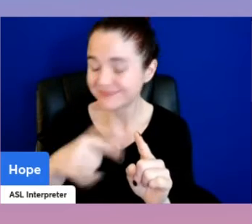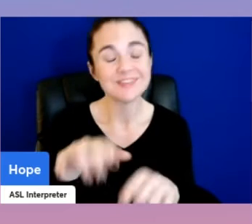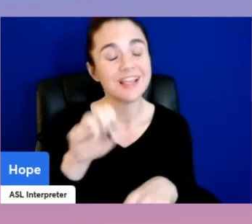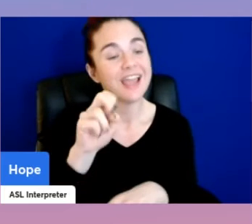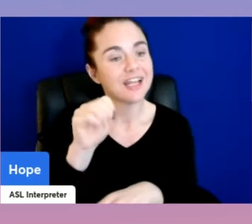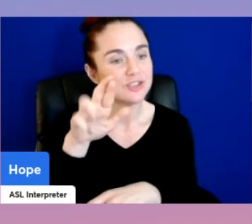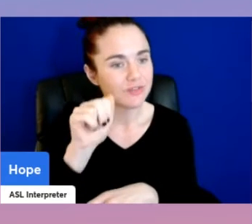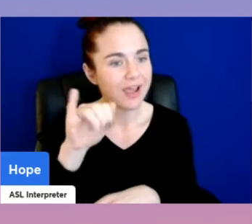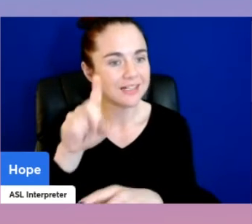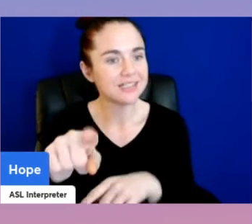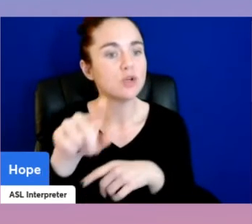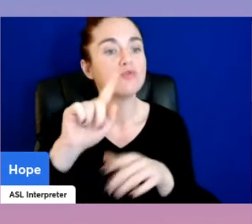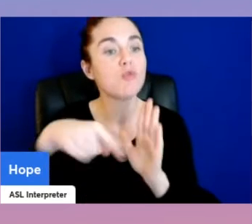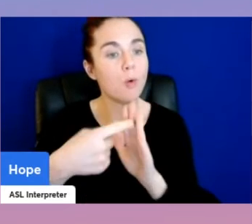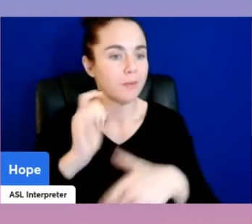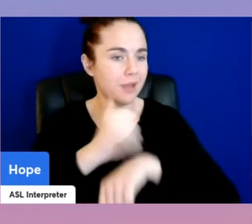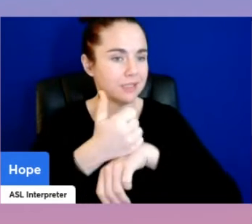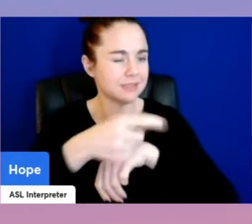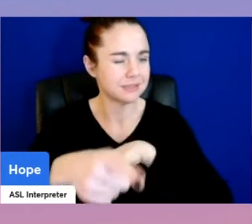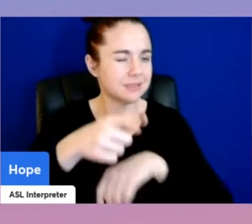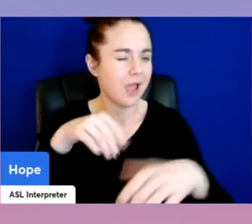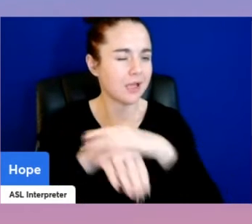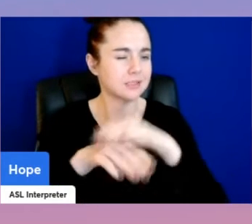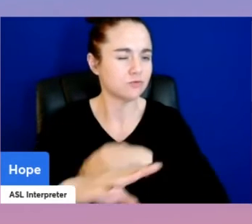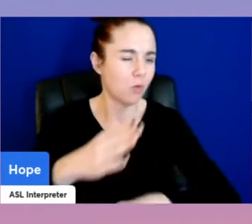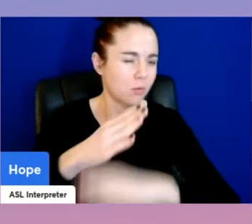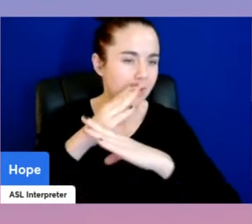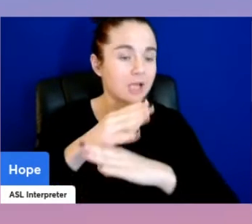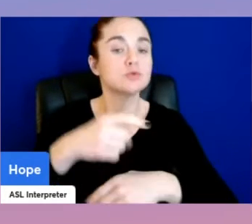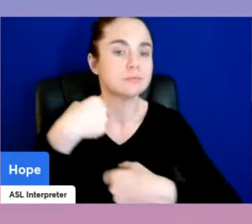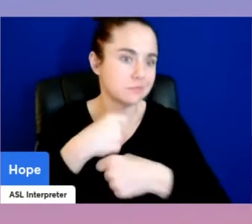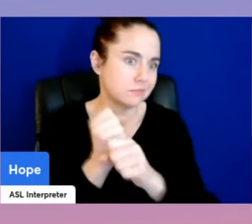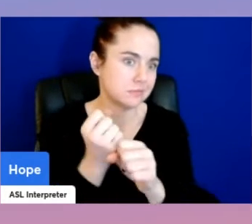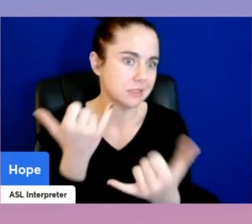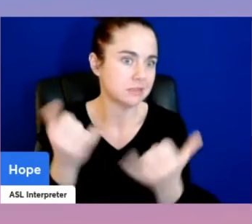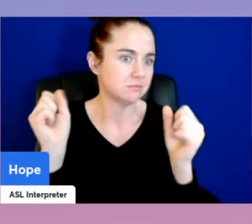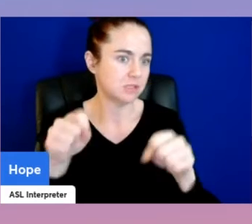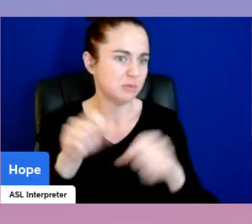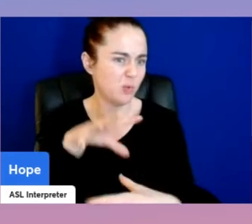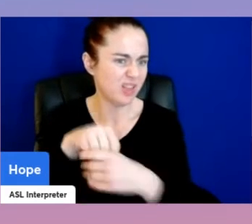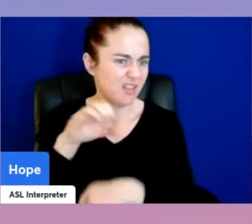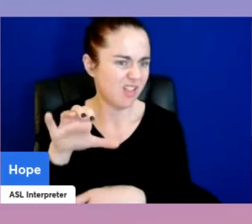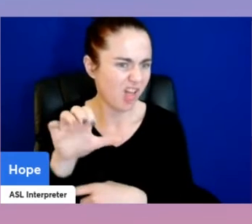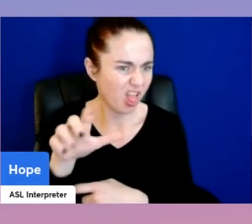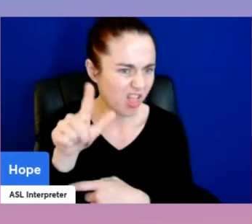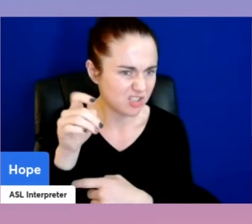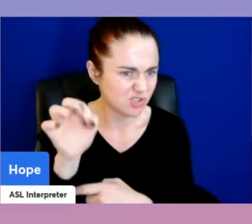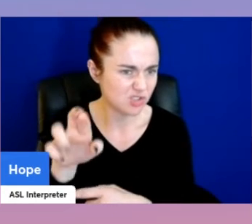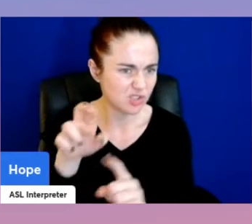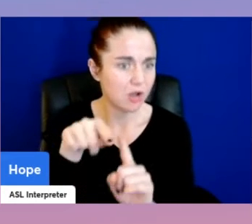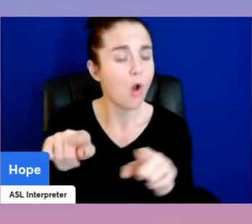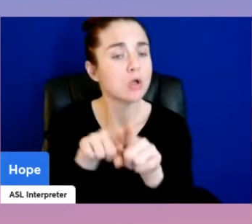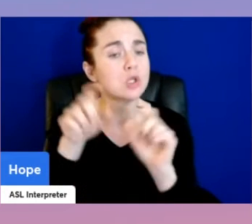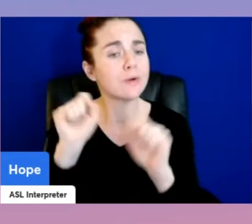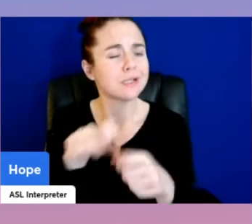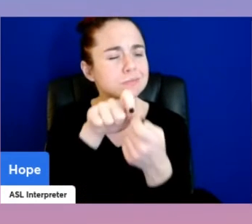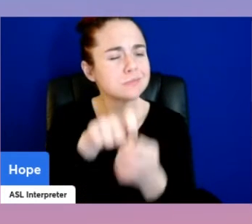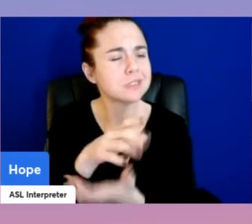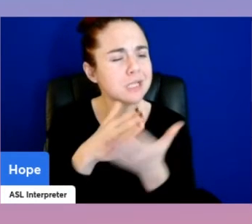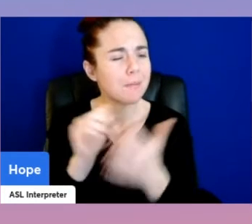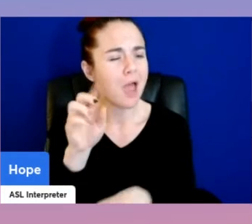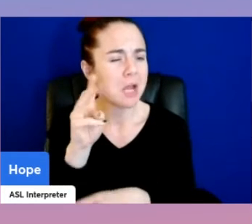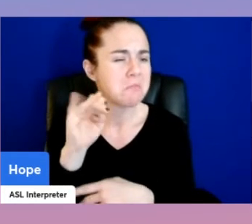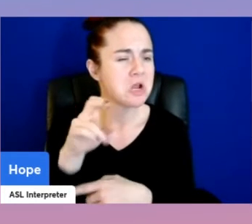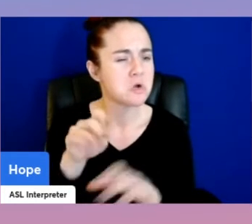role-based access control block in order to create this capability within the cluster. We can also specify some administrative groups